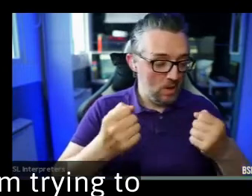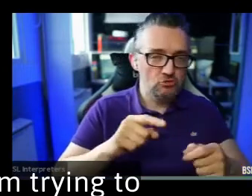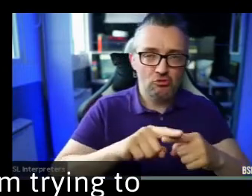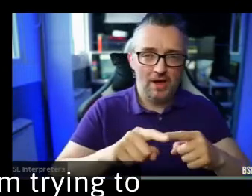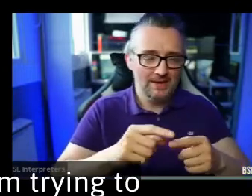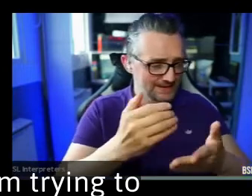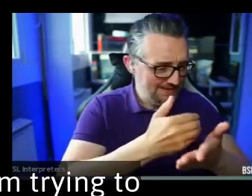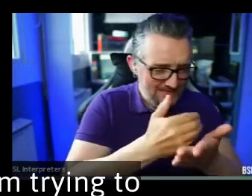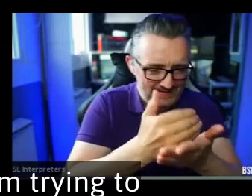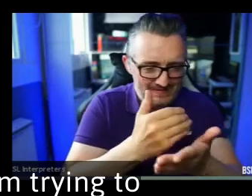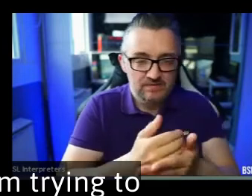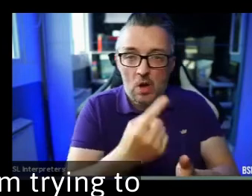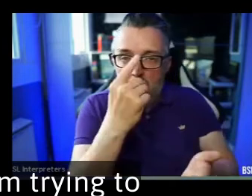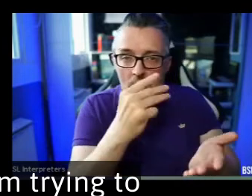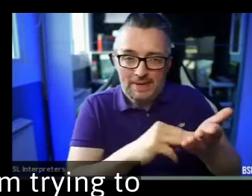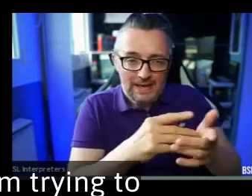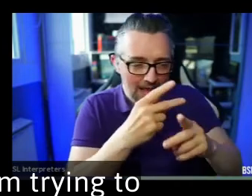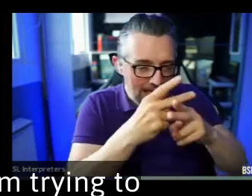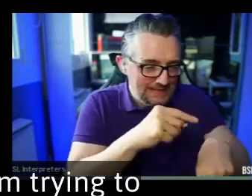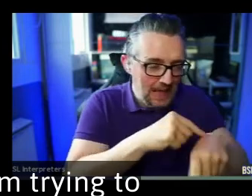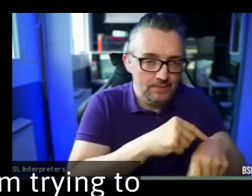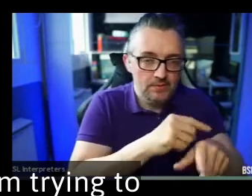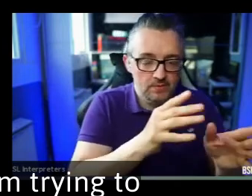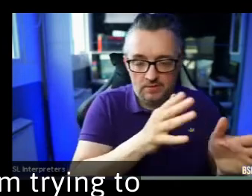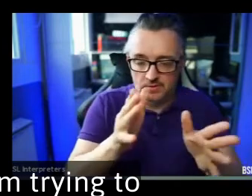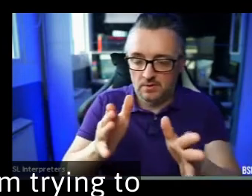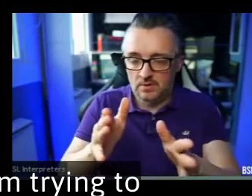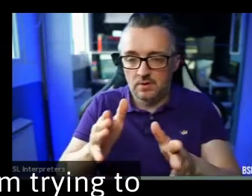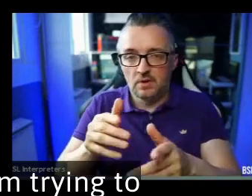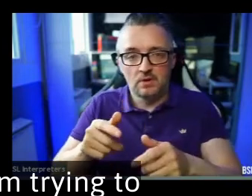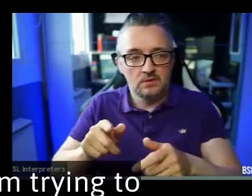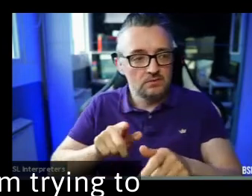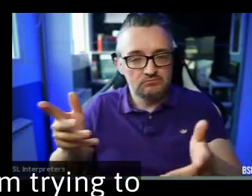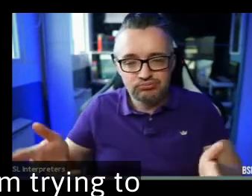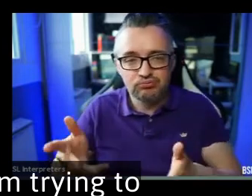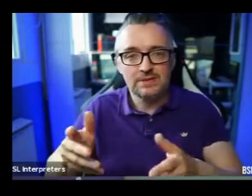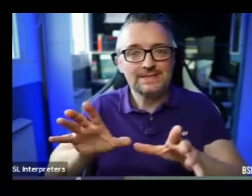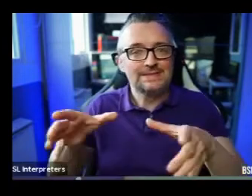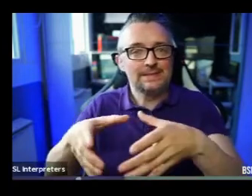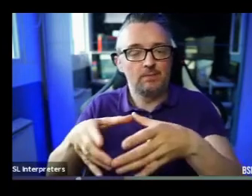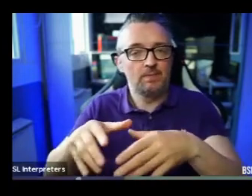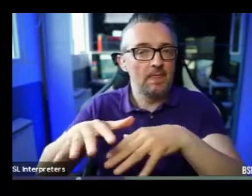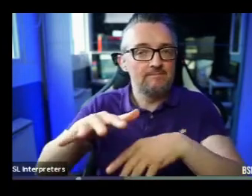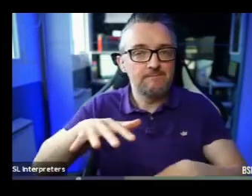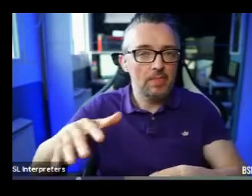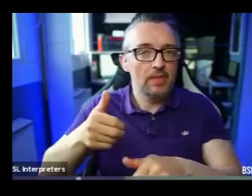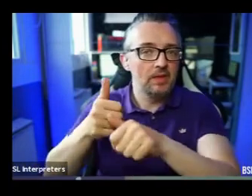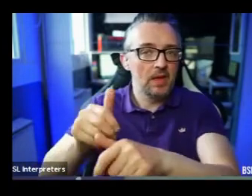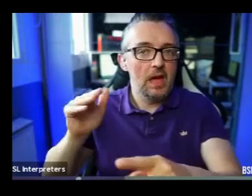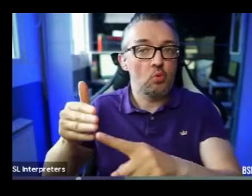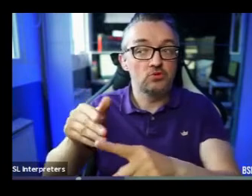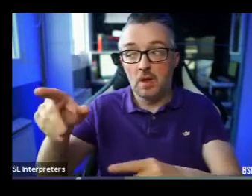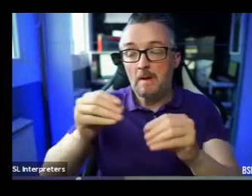power from trying to optimize a minute of care to optimizing a team and a family approach.